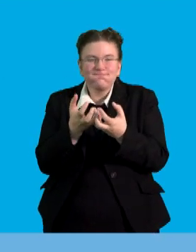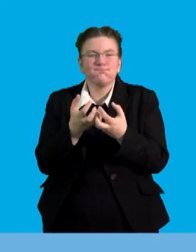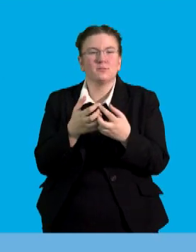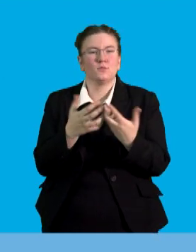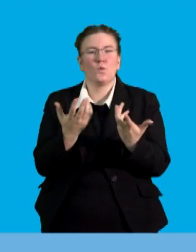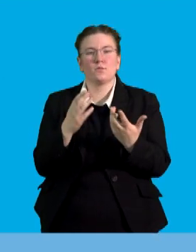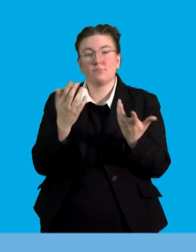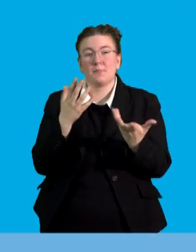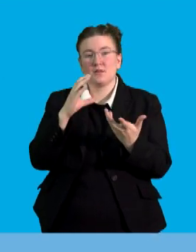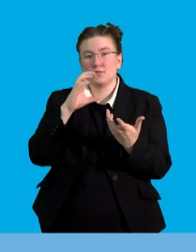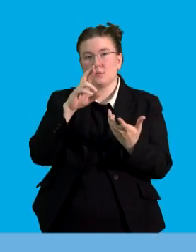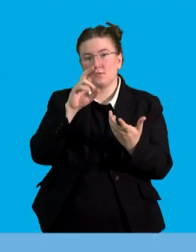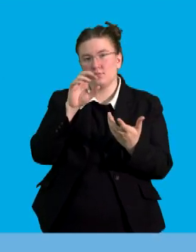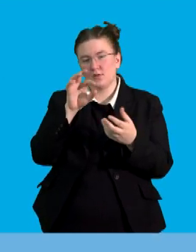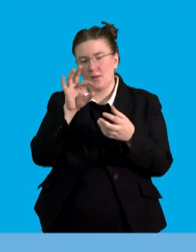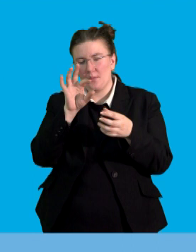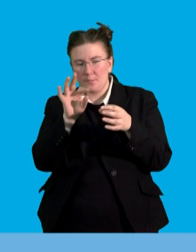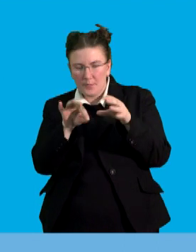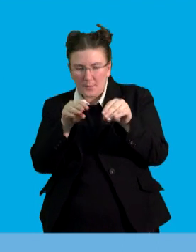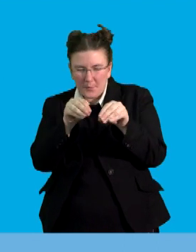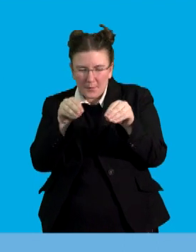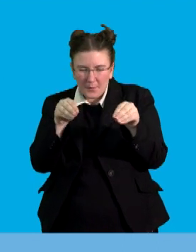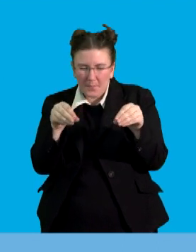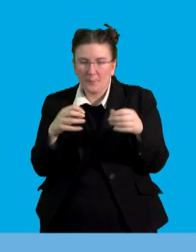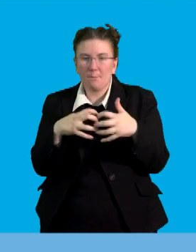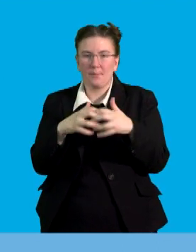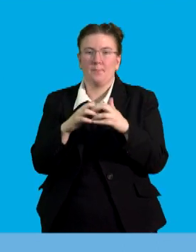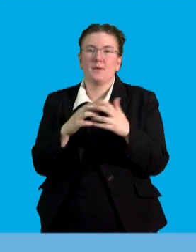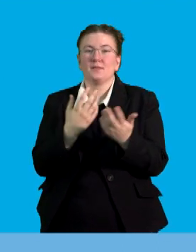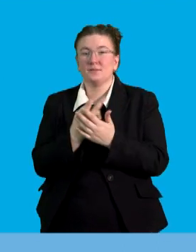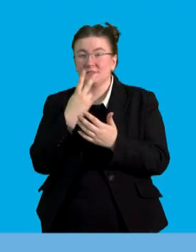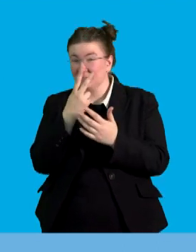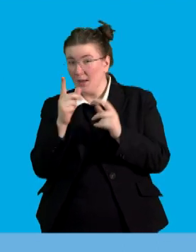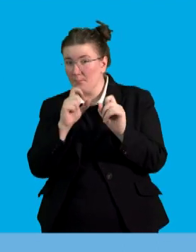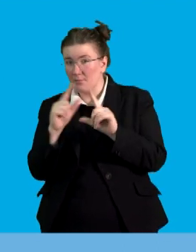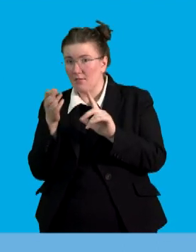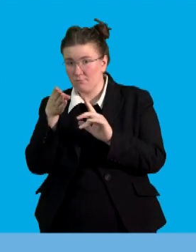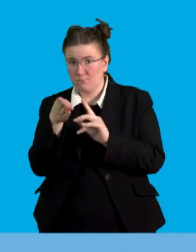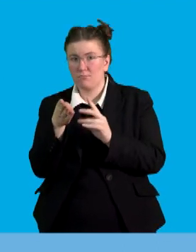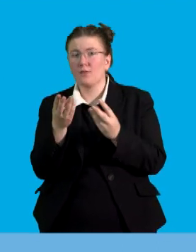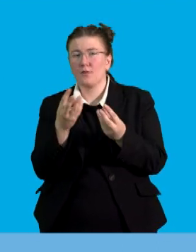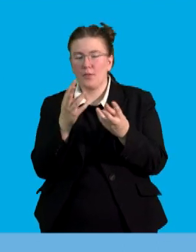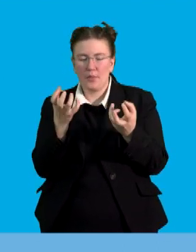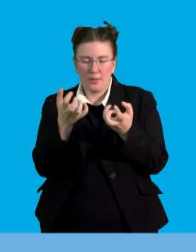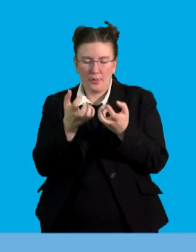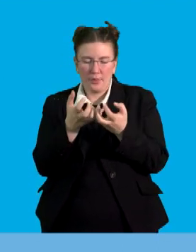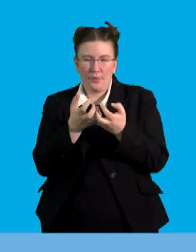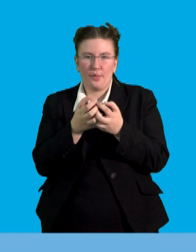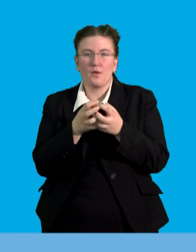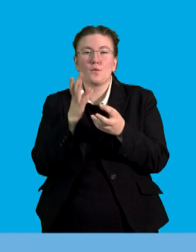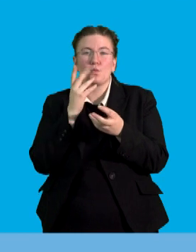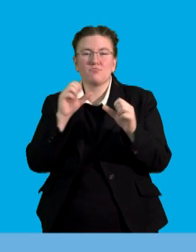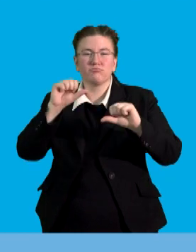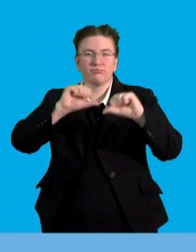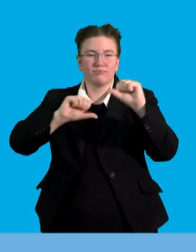on this picture here, there's that sludge that is being formed after the substances are mixed in a flask or in a beaker. We can